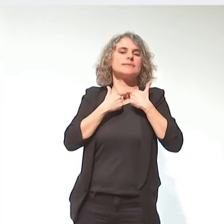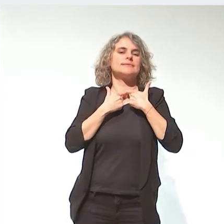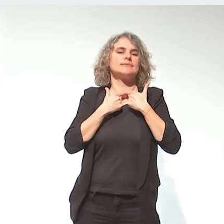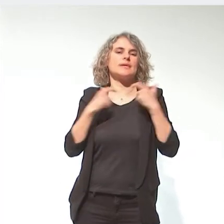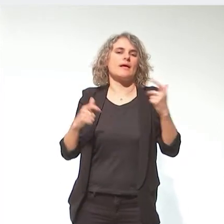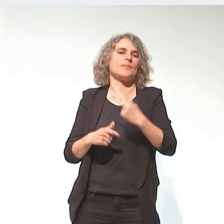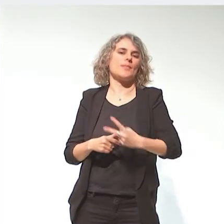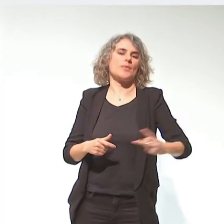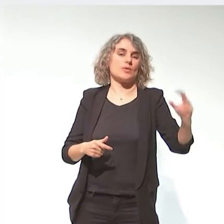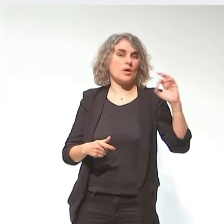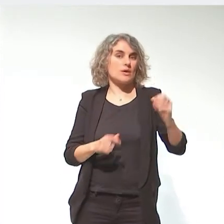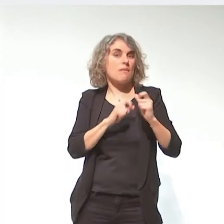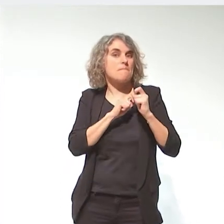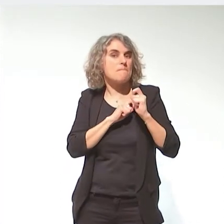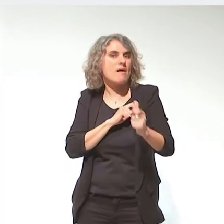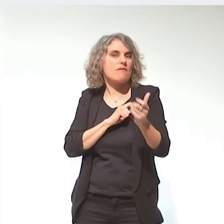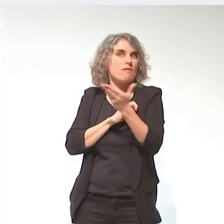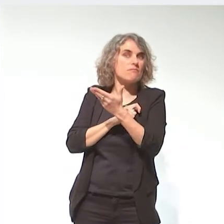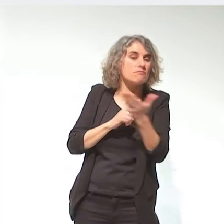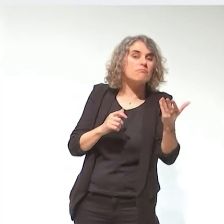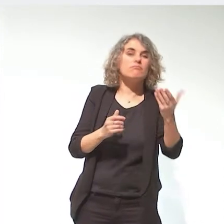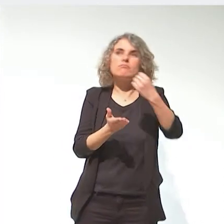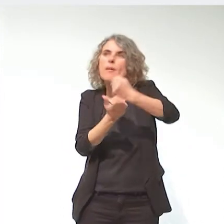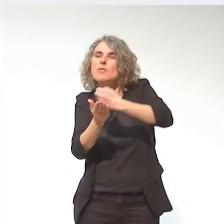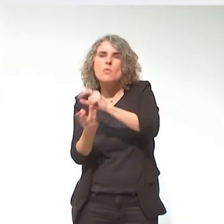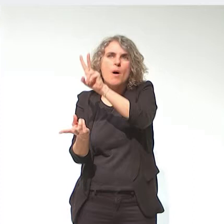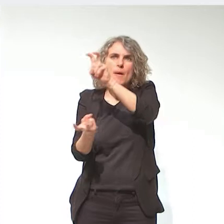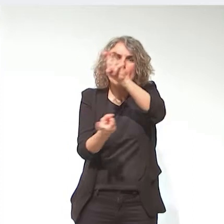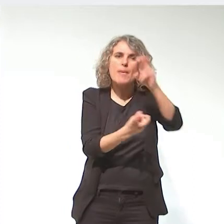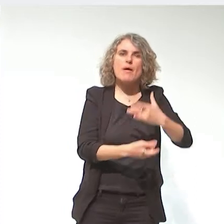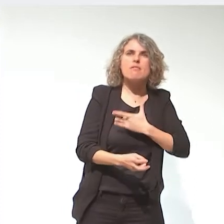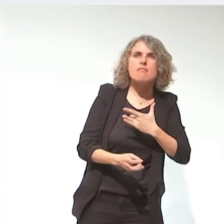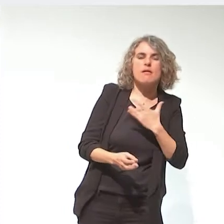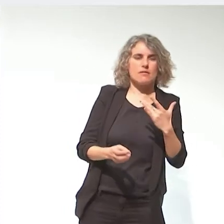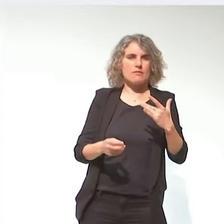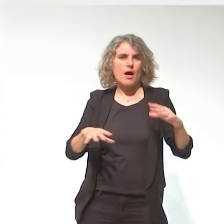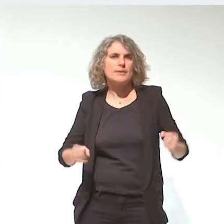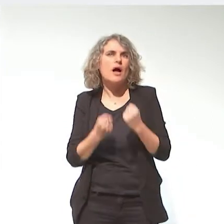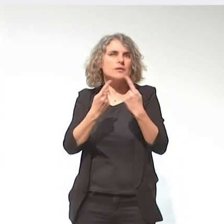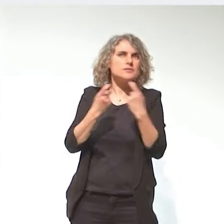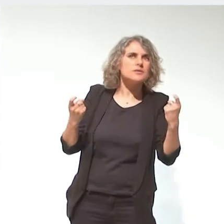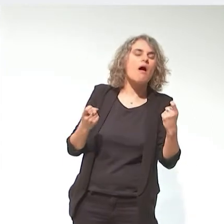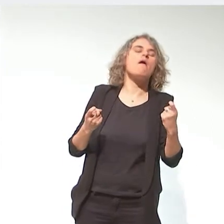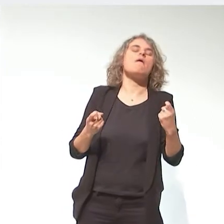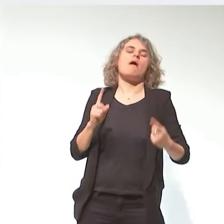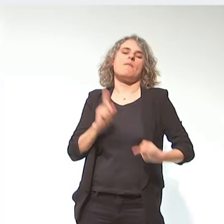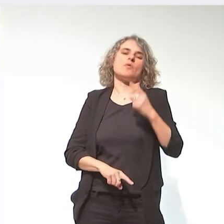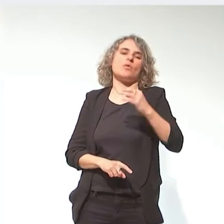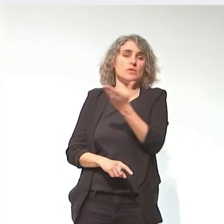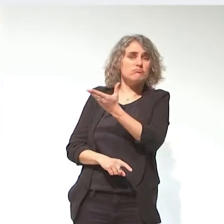to relevant knowledge. Your expertise is vital, and I encourage all of you